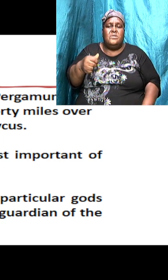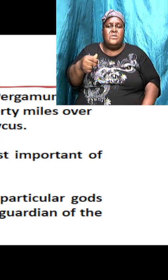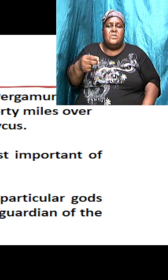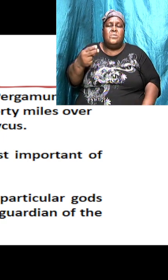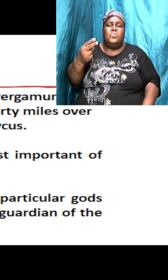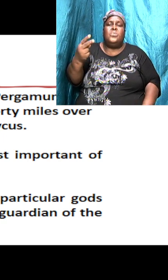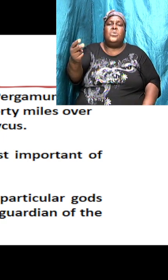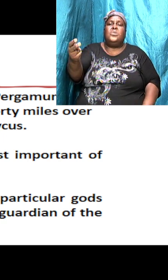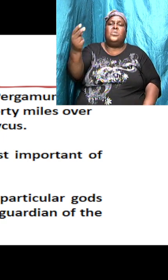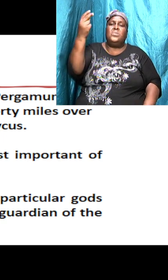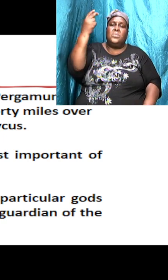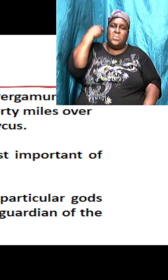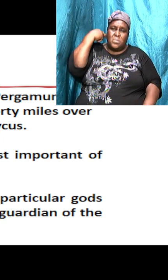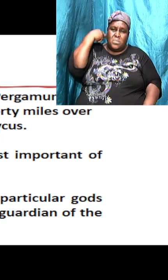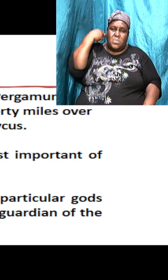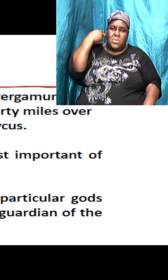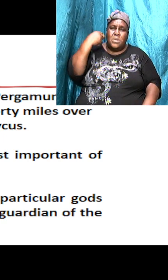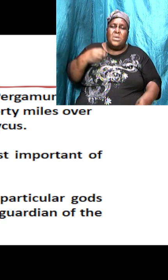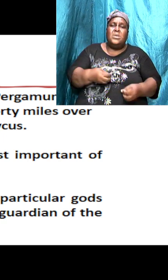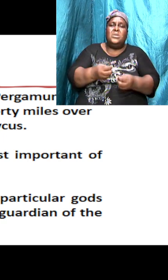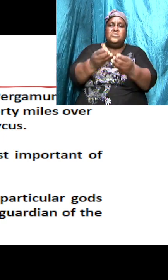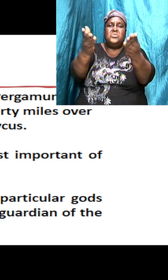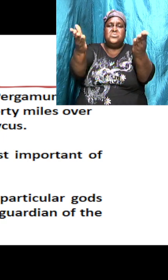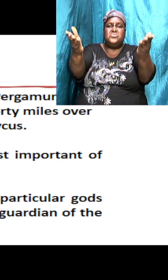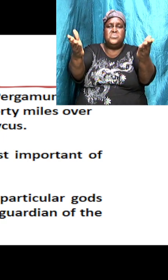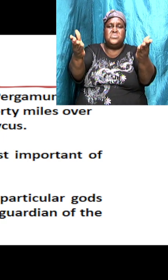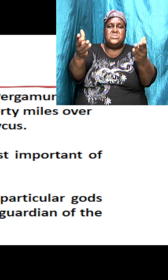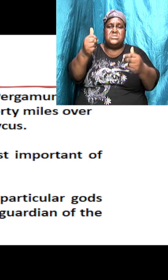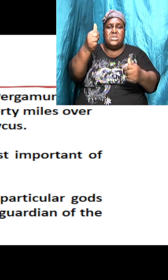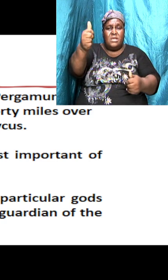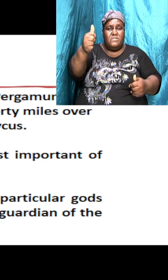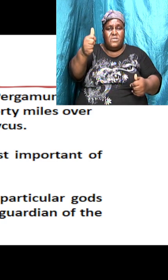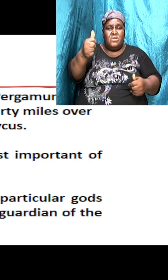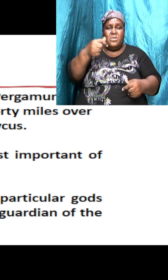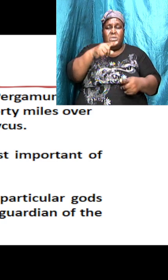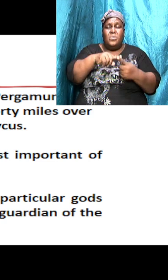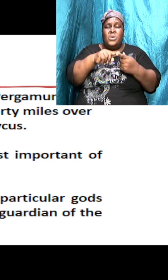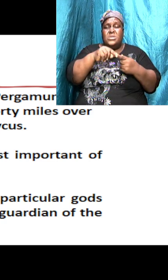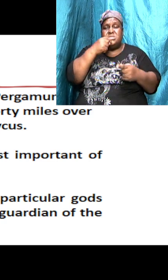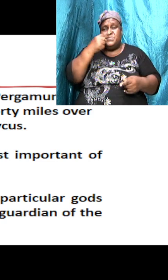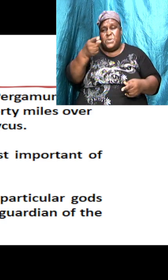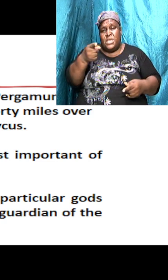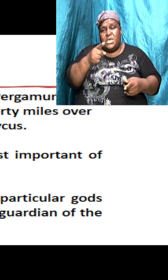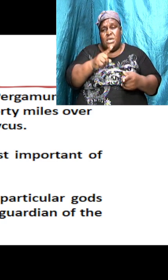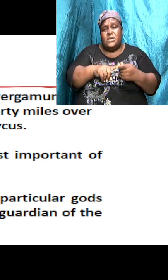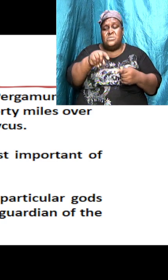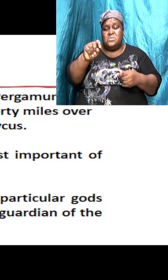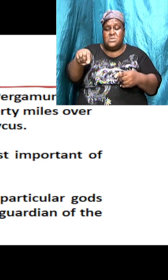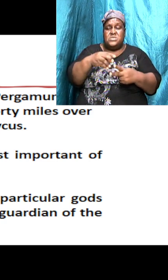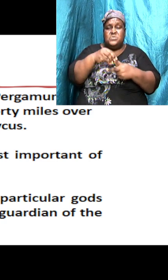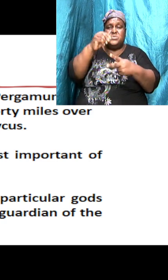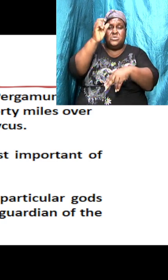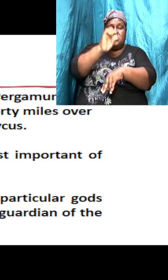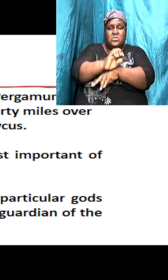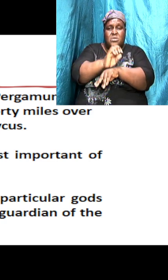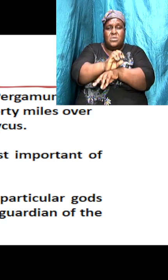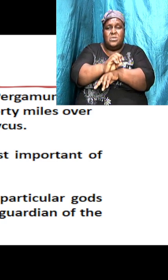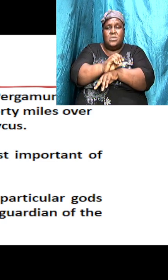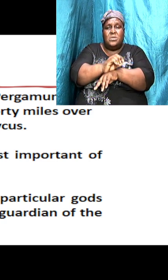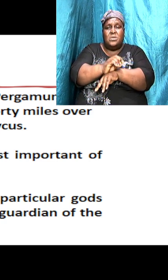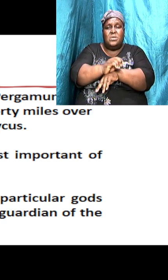at how Jesus introduced himself when he spoke to this particular church, the church